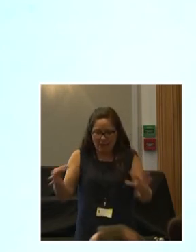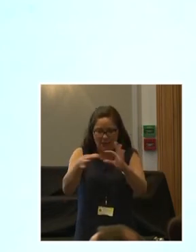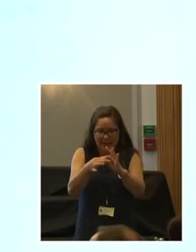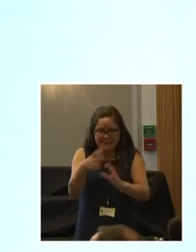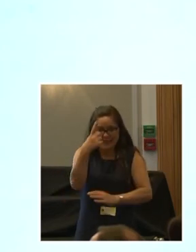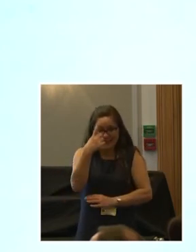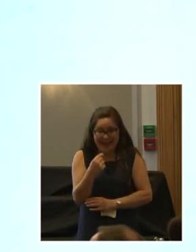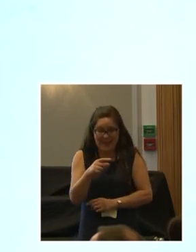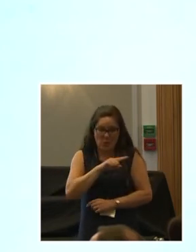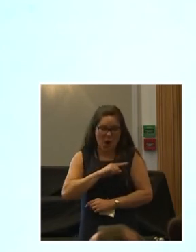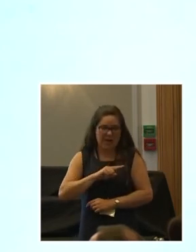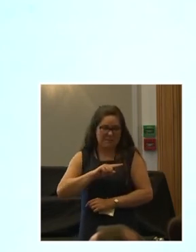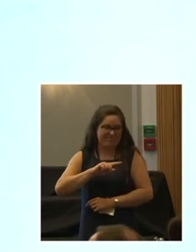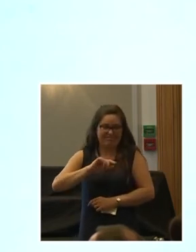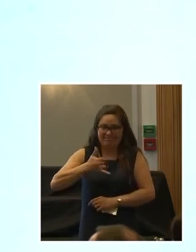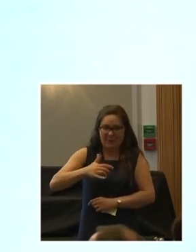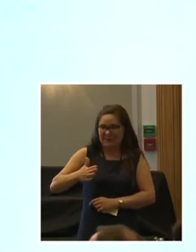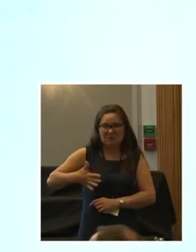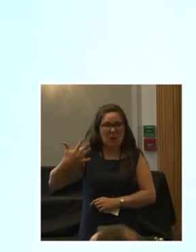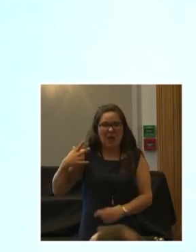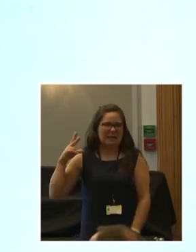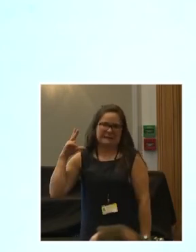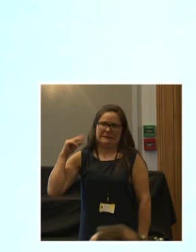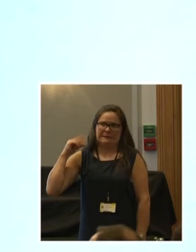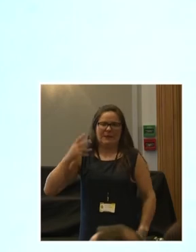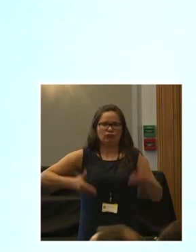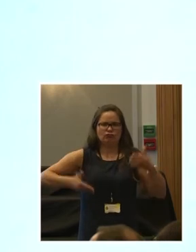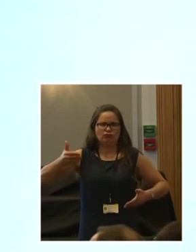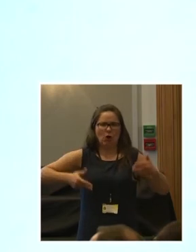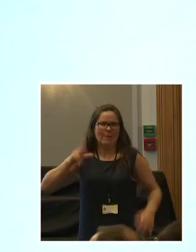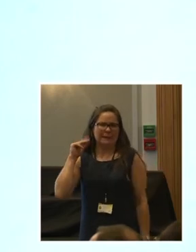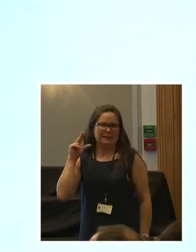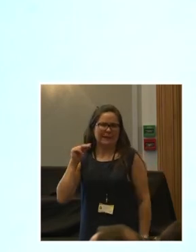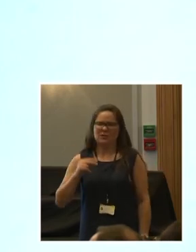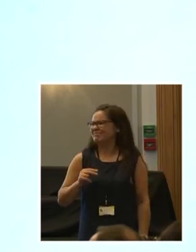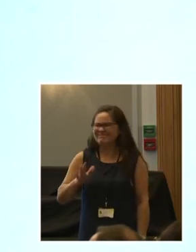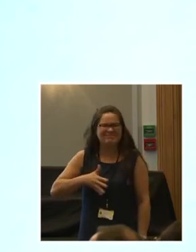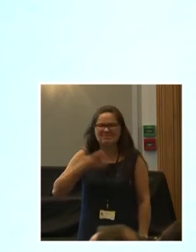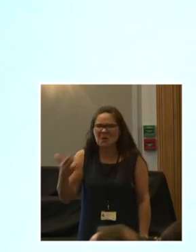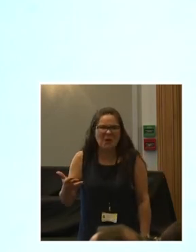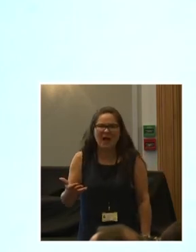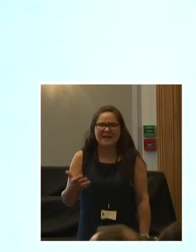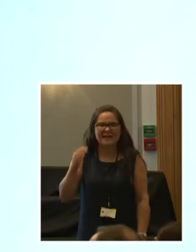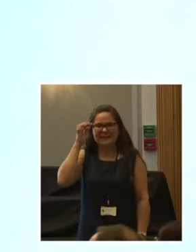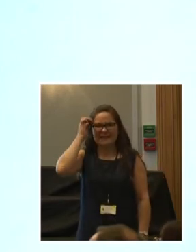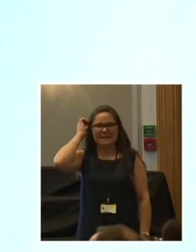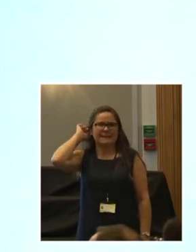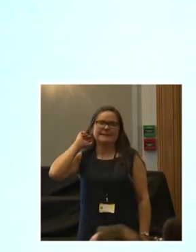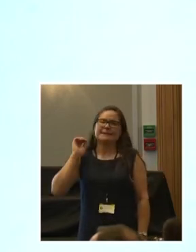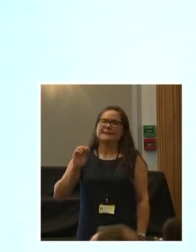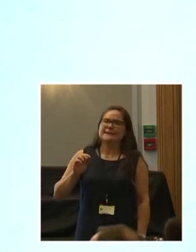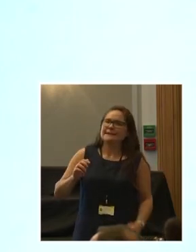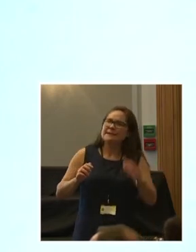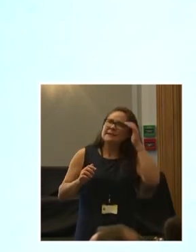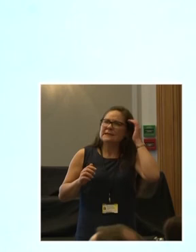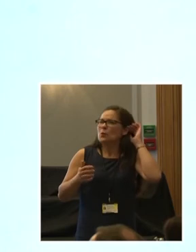synthetic speech. And I know myself that if I'm on the train and I've got my headphones on, there's a good chance I'm going to miss a sandwich trolley going past. So I